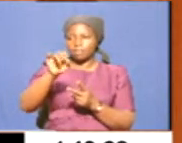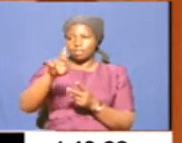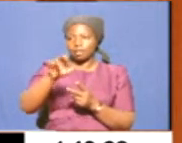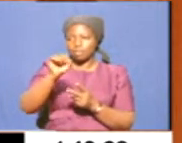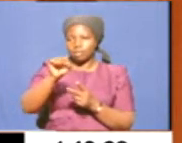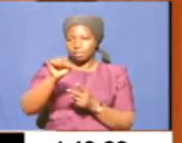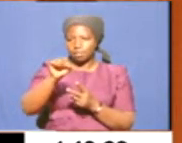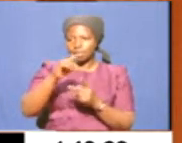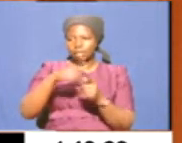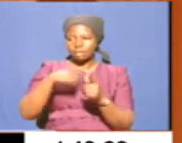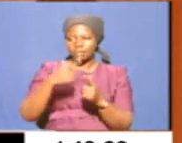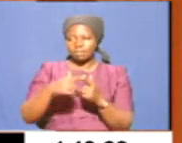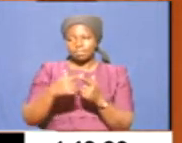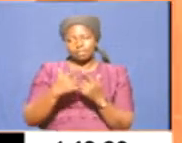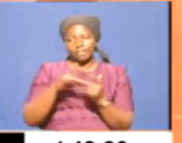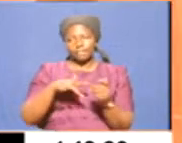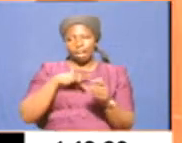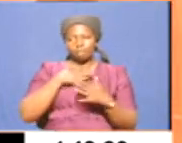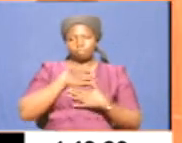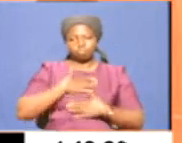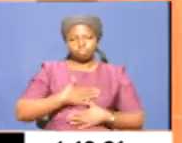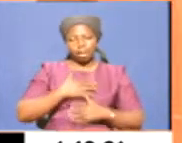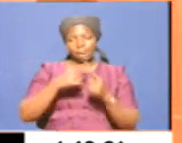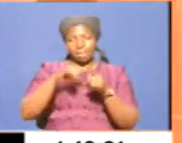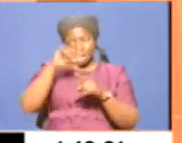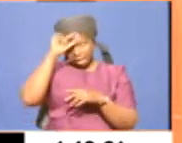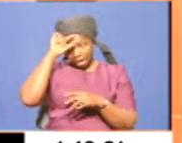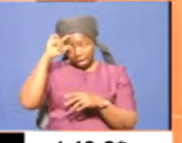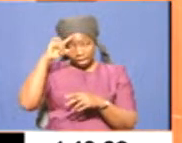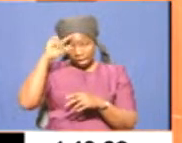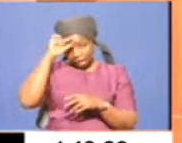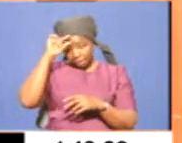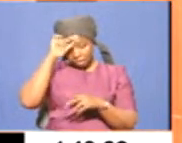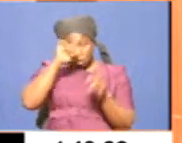in that regard. But I believe the government is also doing efforts